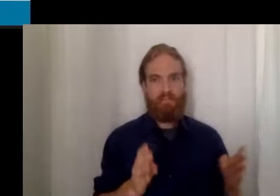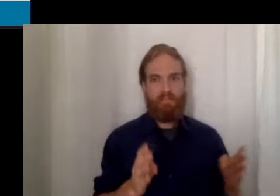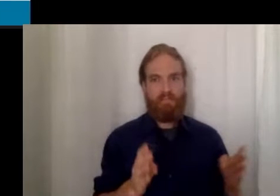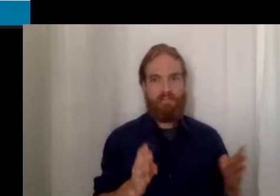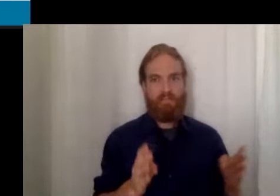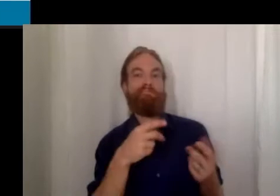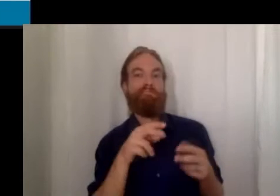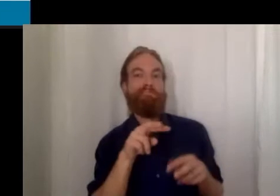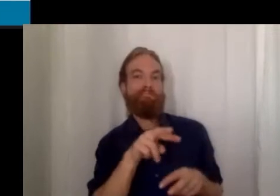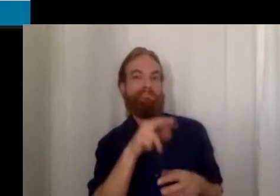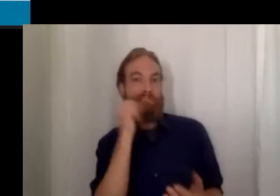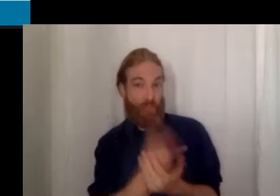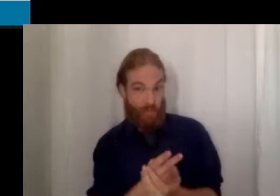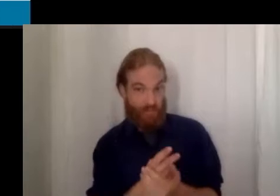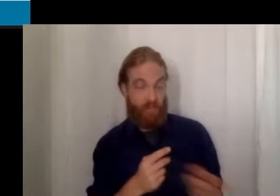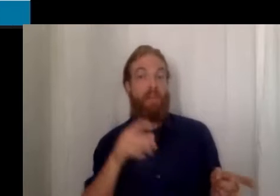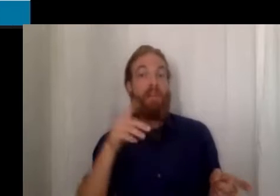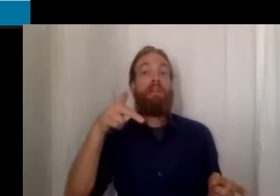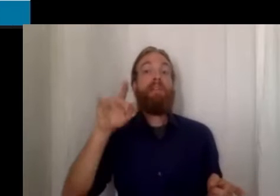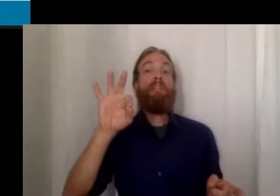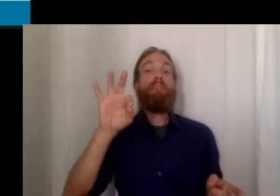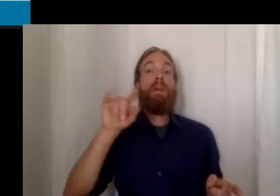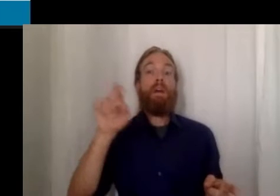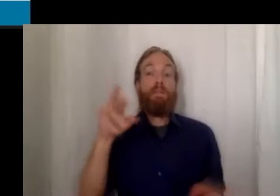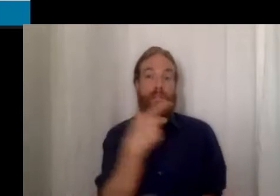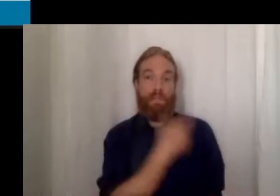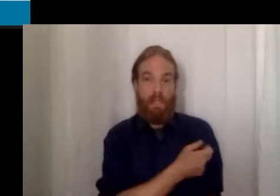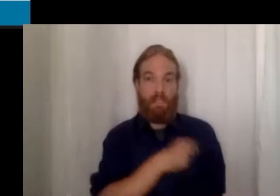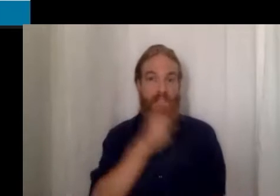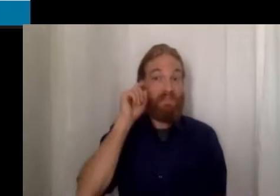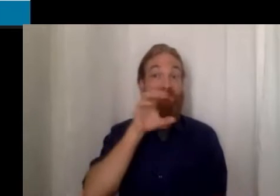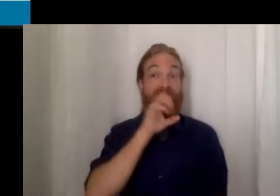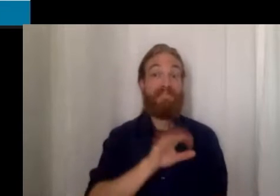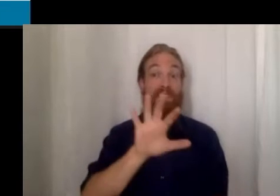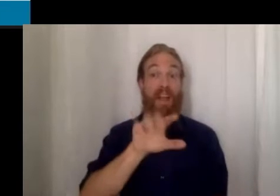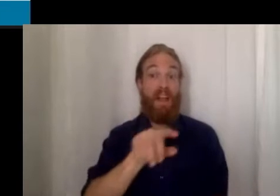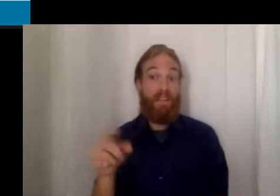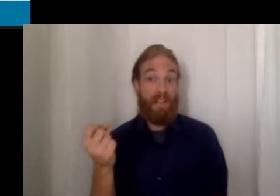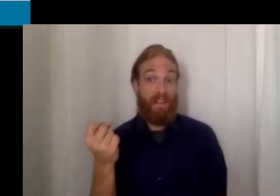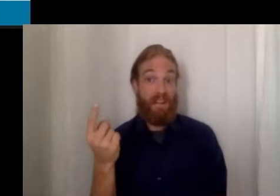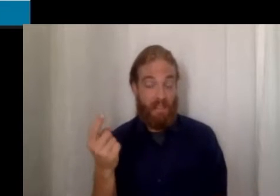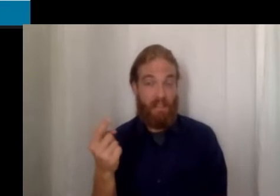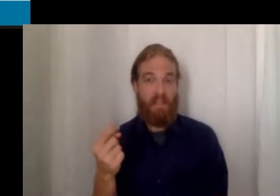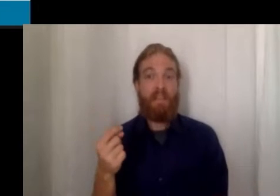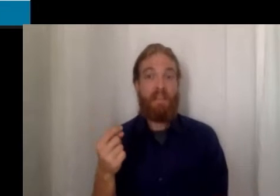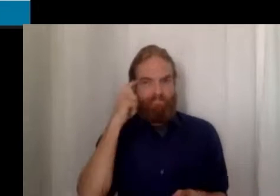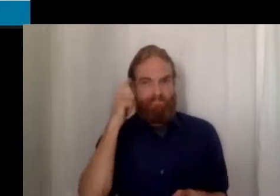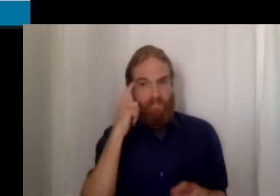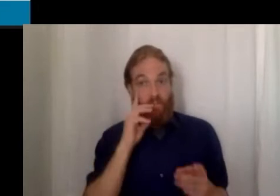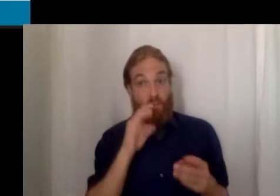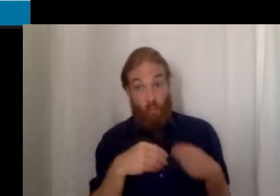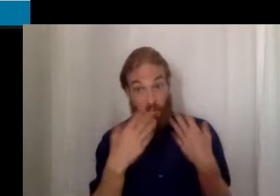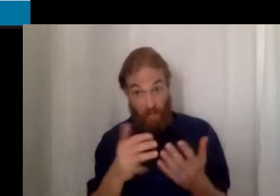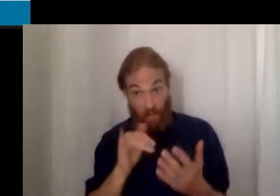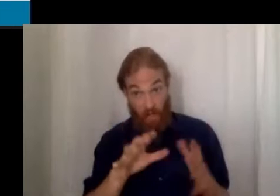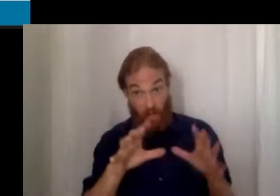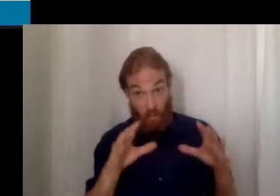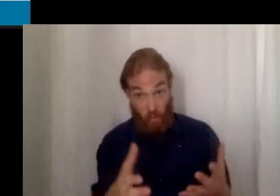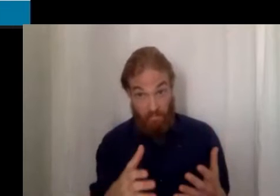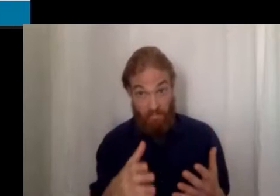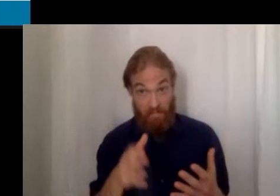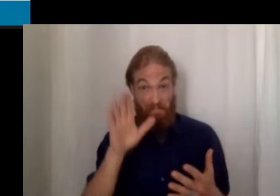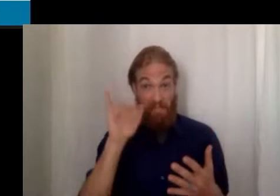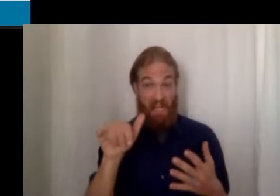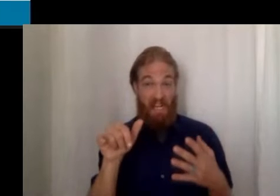submit their application to be able to vaccinate this age group by the end of September. And the Advisory Committee